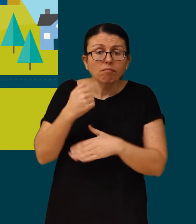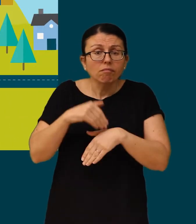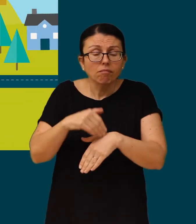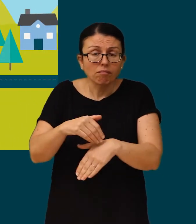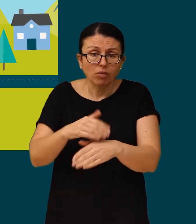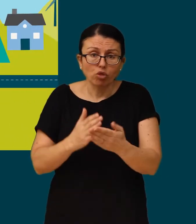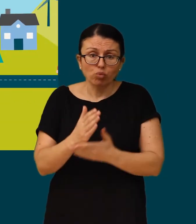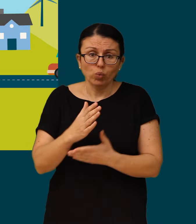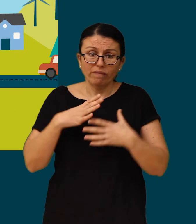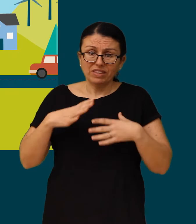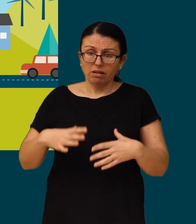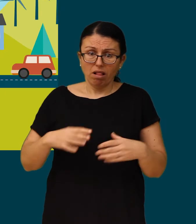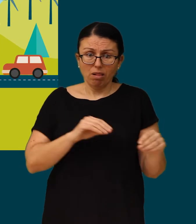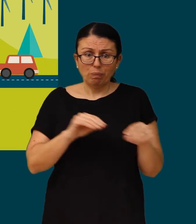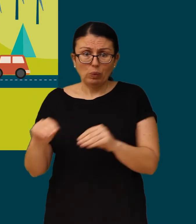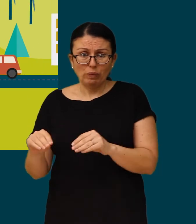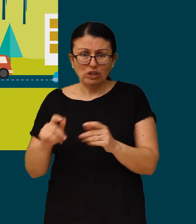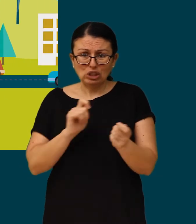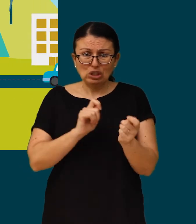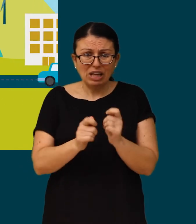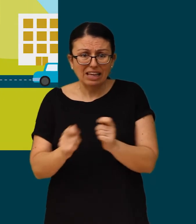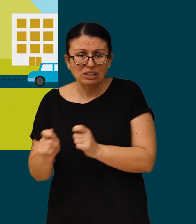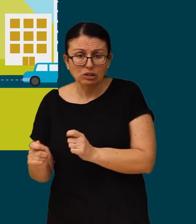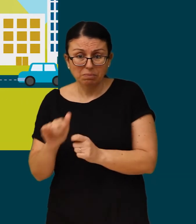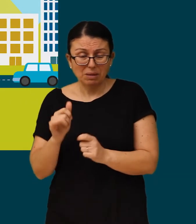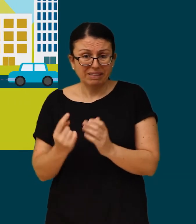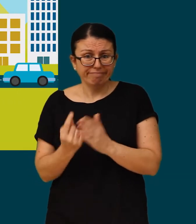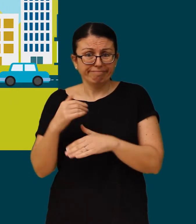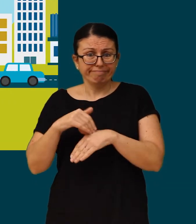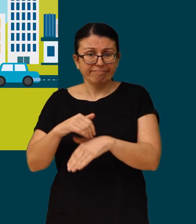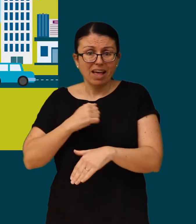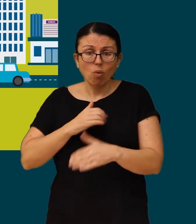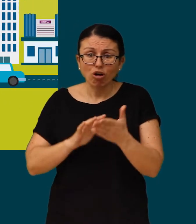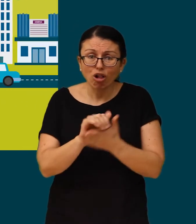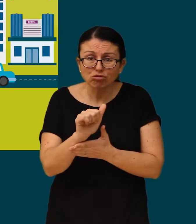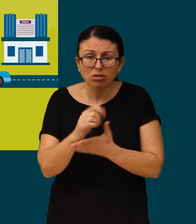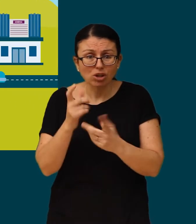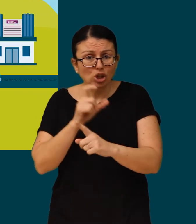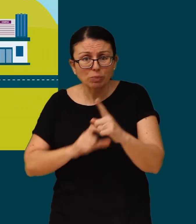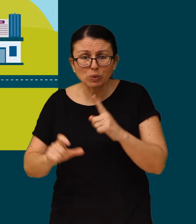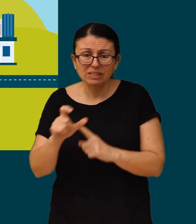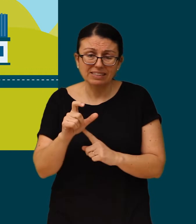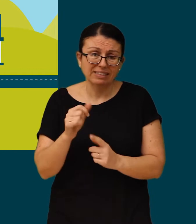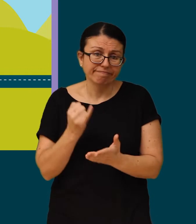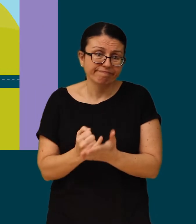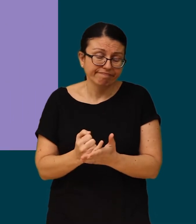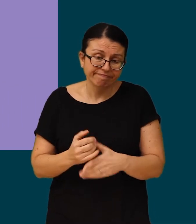physical changes, changes to setting, or they might affect our cultures or communities.